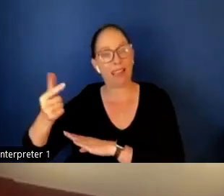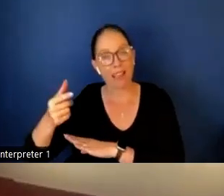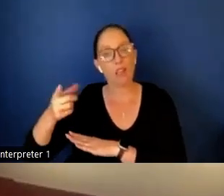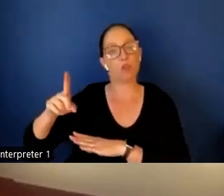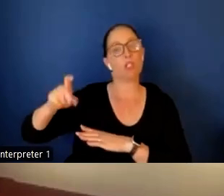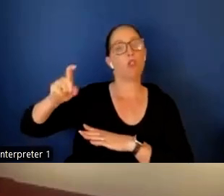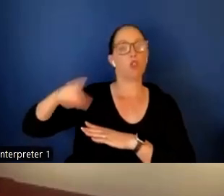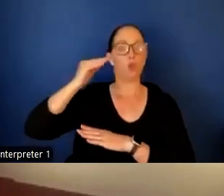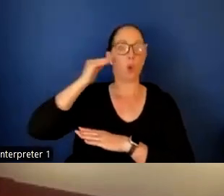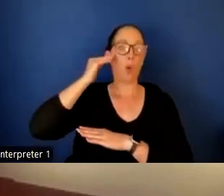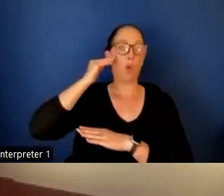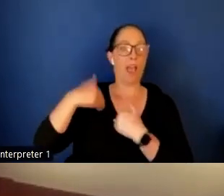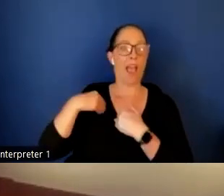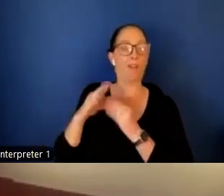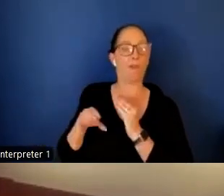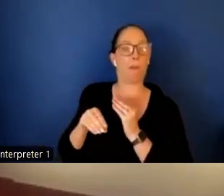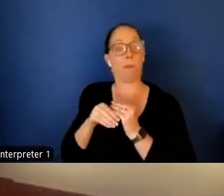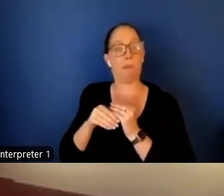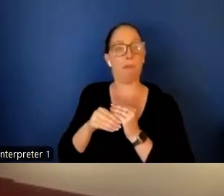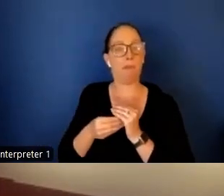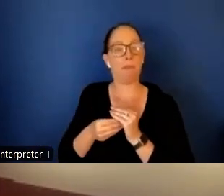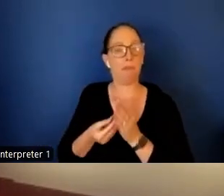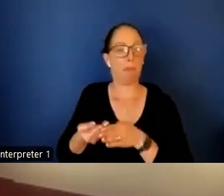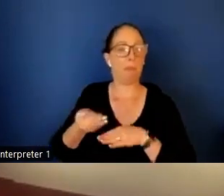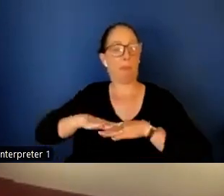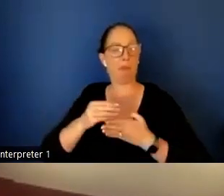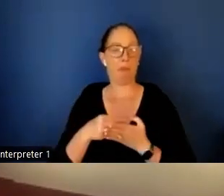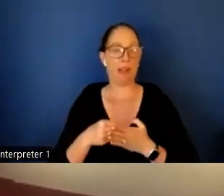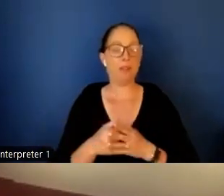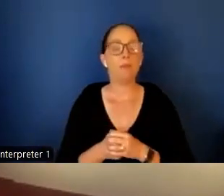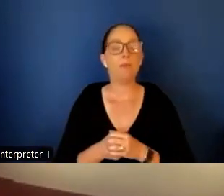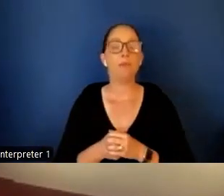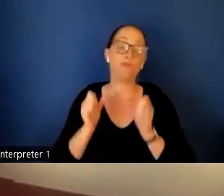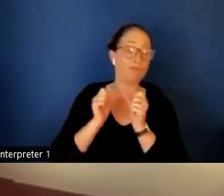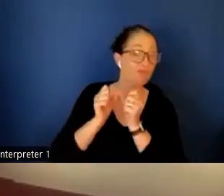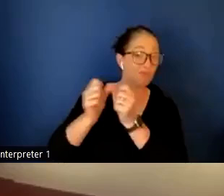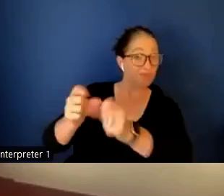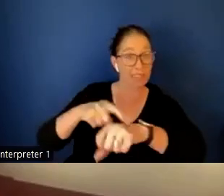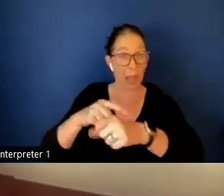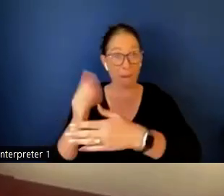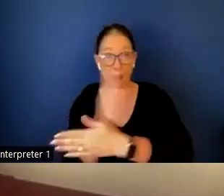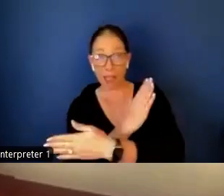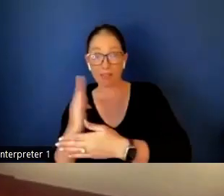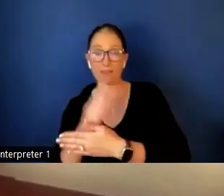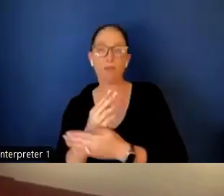cushion. As far as the duration, everyone agreed somewhere between